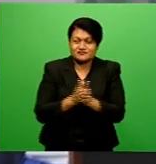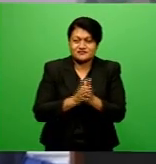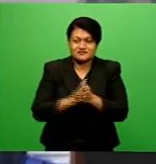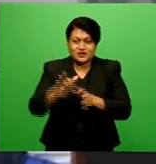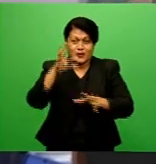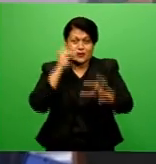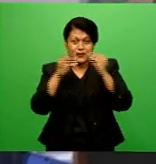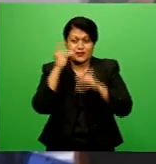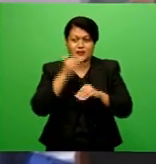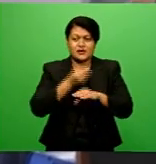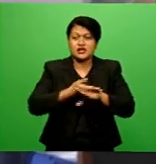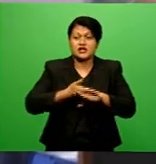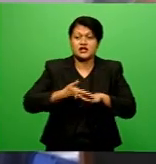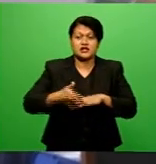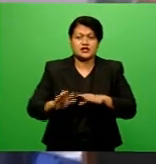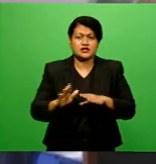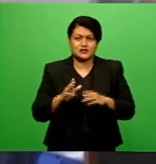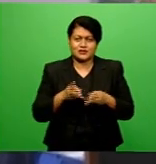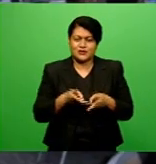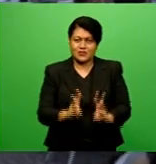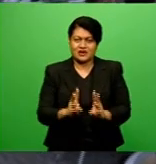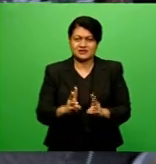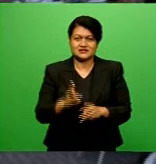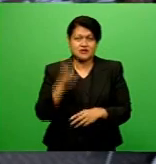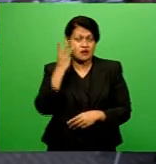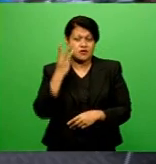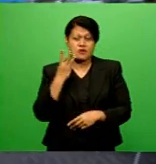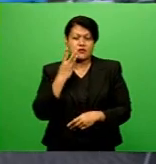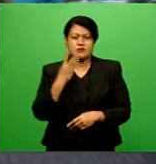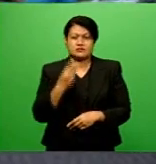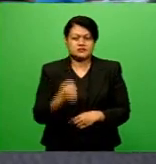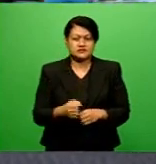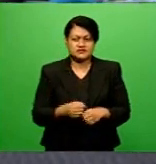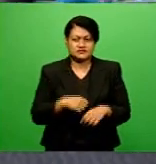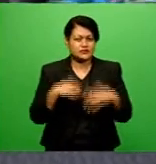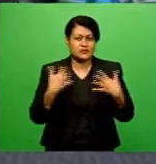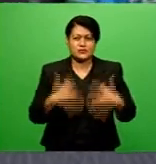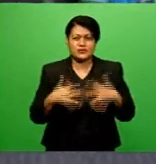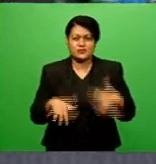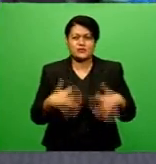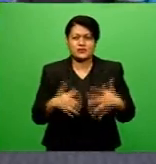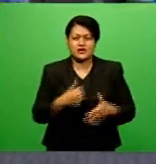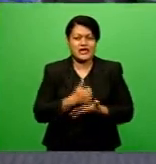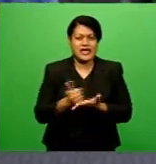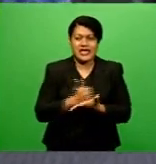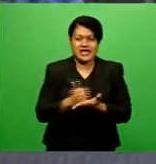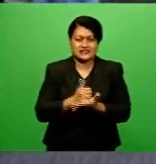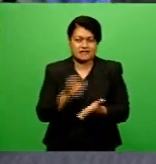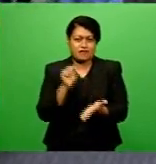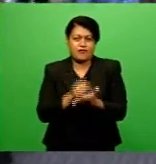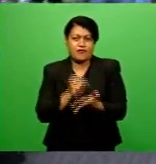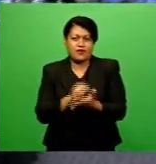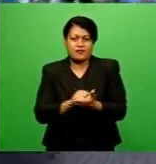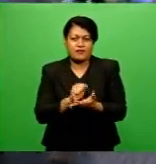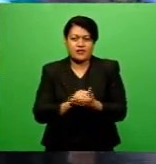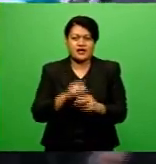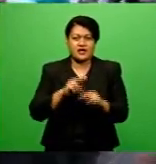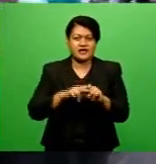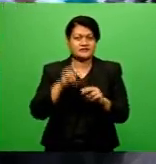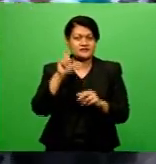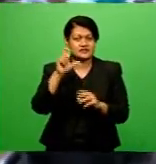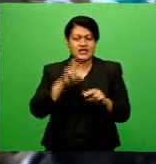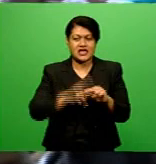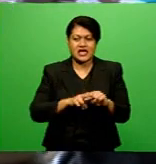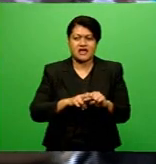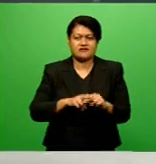Council, they are one of our most active councils at FCEF and very cheap to become a